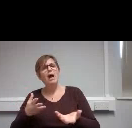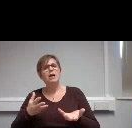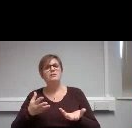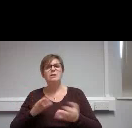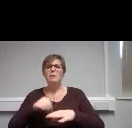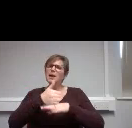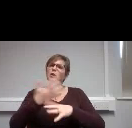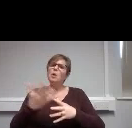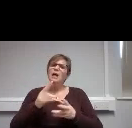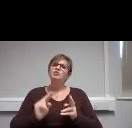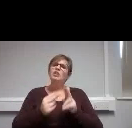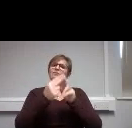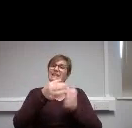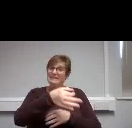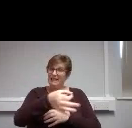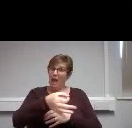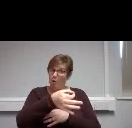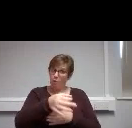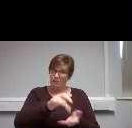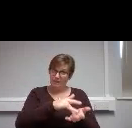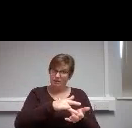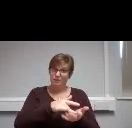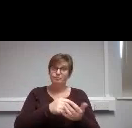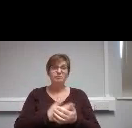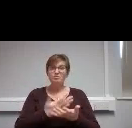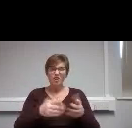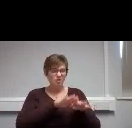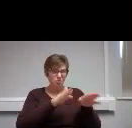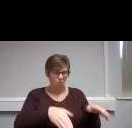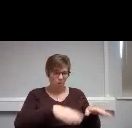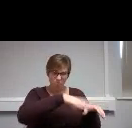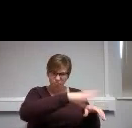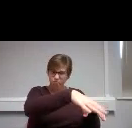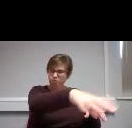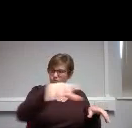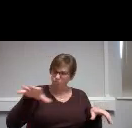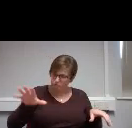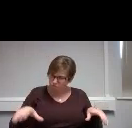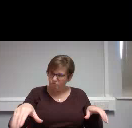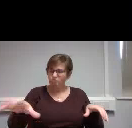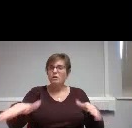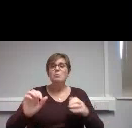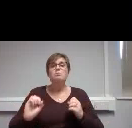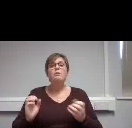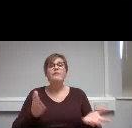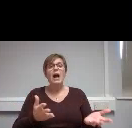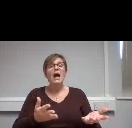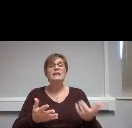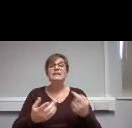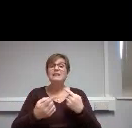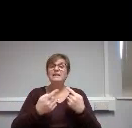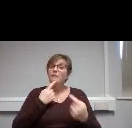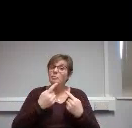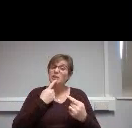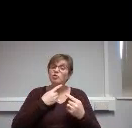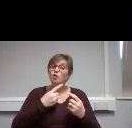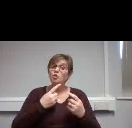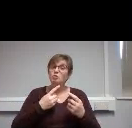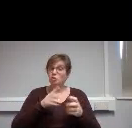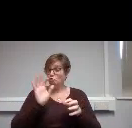Chesterfield Town Centre. There were many mental health stalls lining the streets providing information for Chesterfield shoppers.